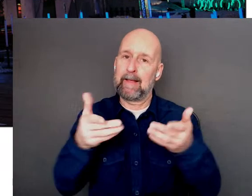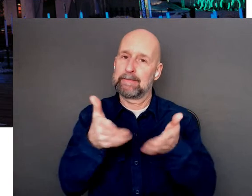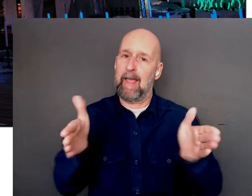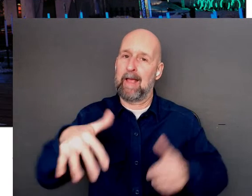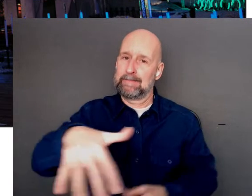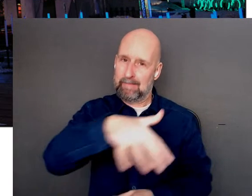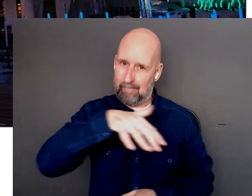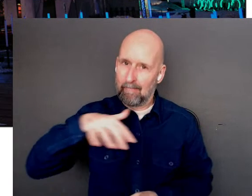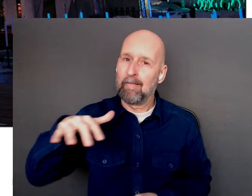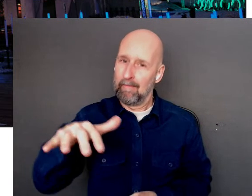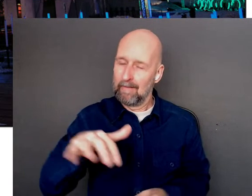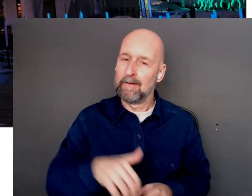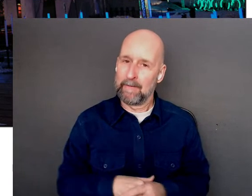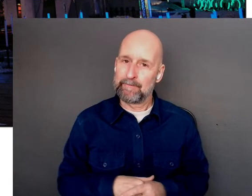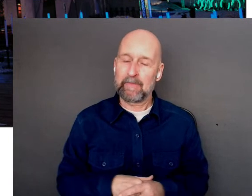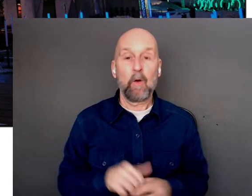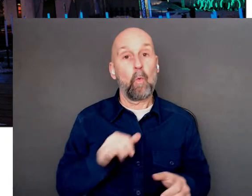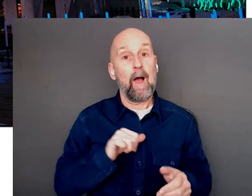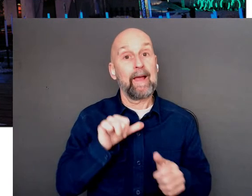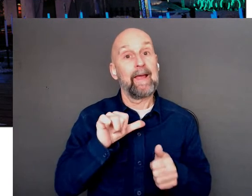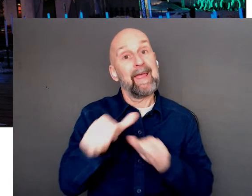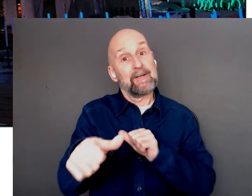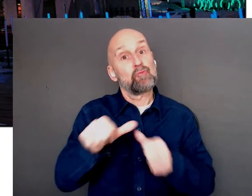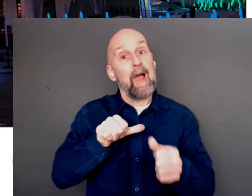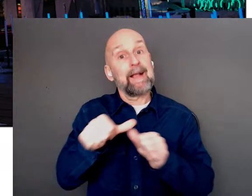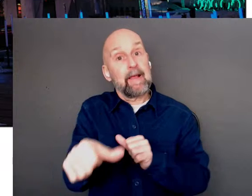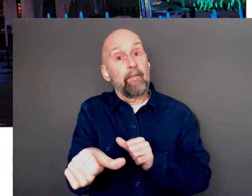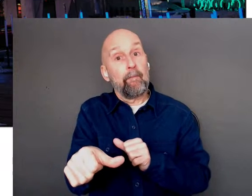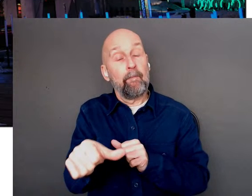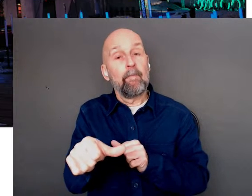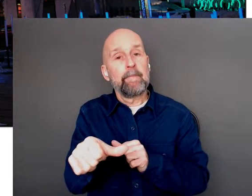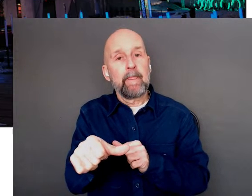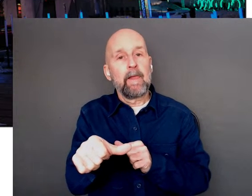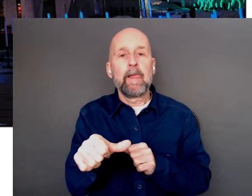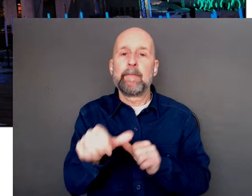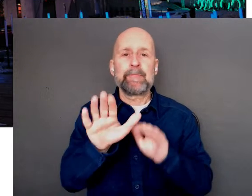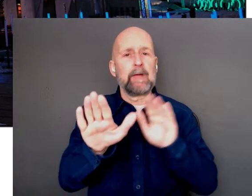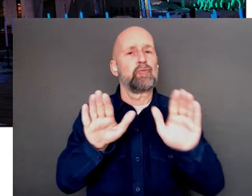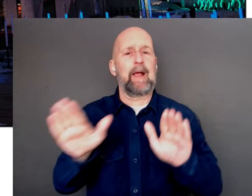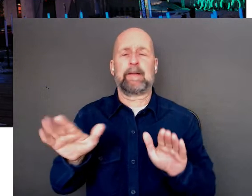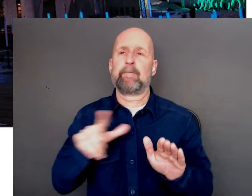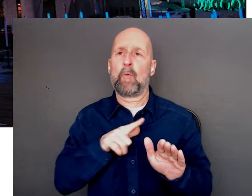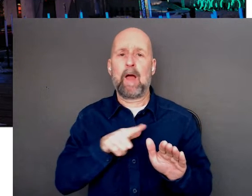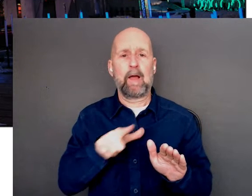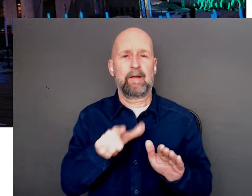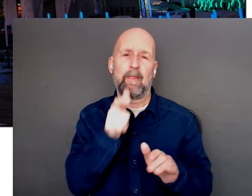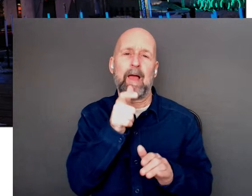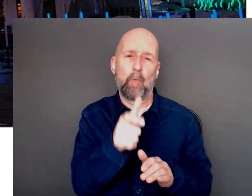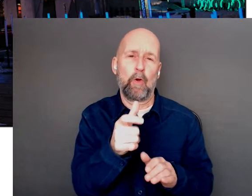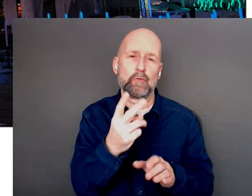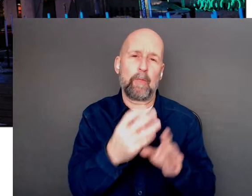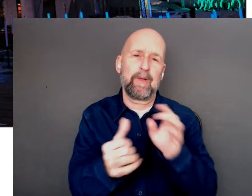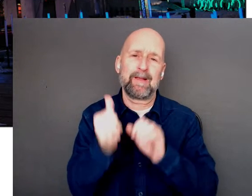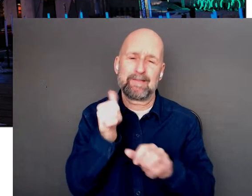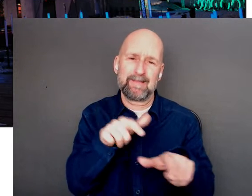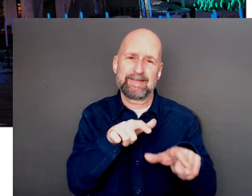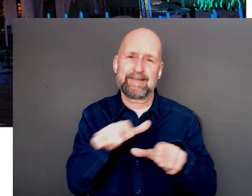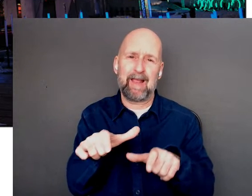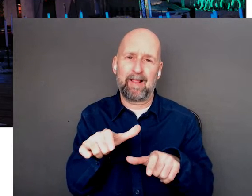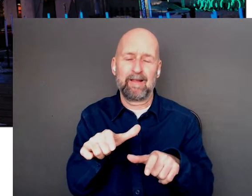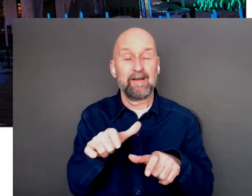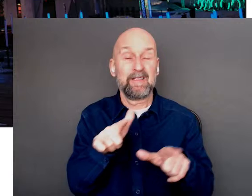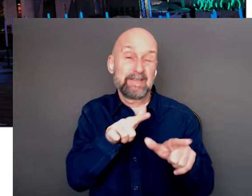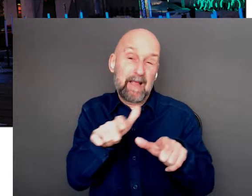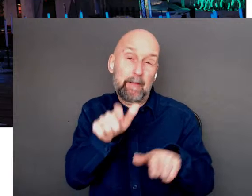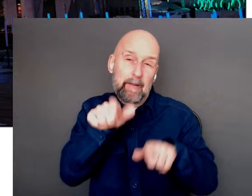that interactive was kind of, a couple of years ago, interactive was the buzzword, and it's still a bit buzzy, but